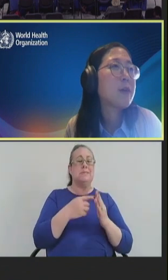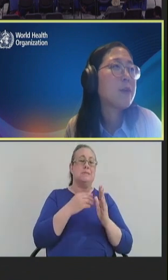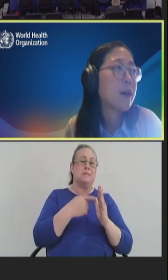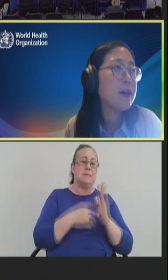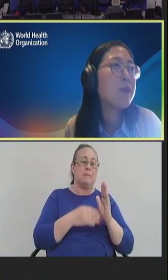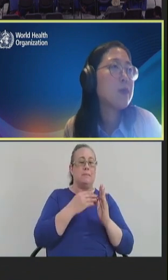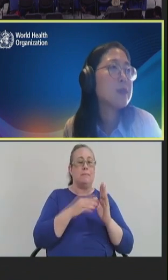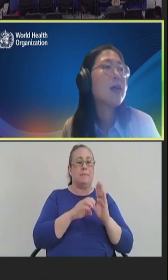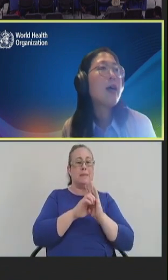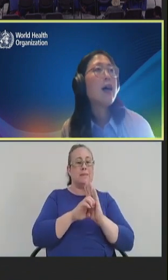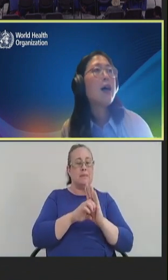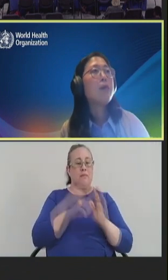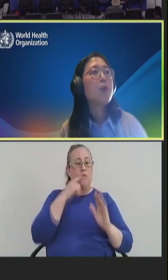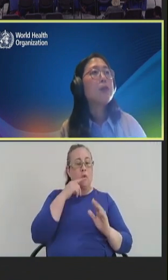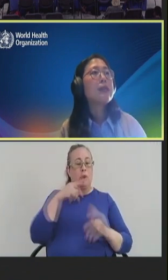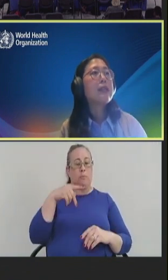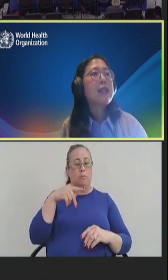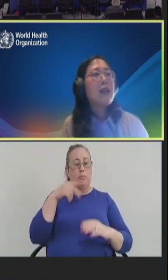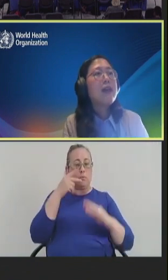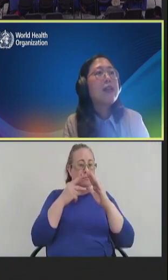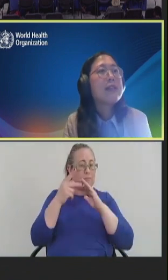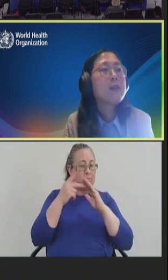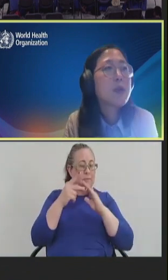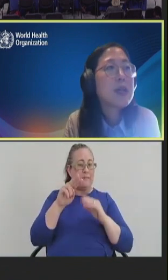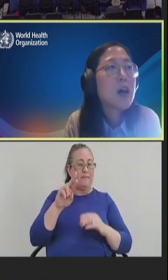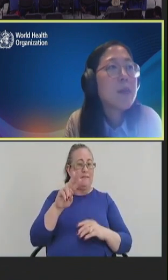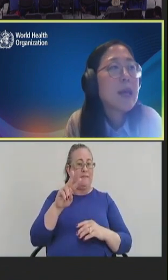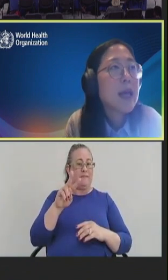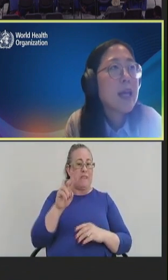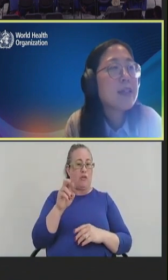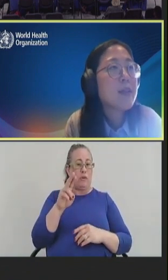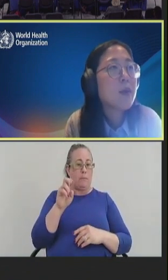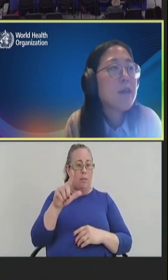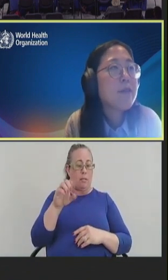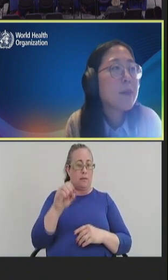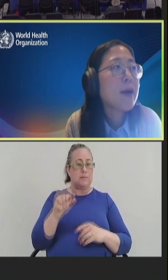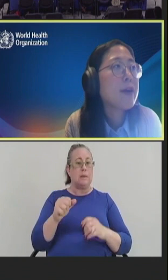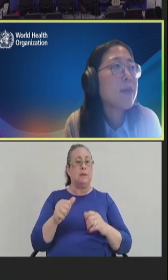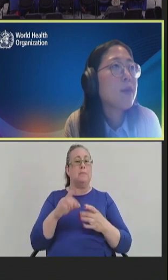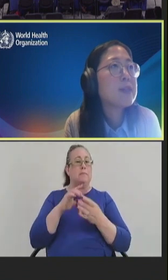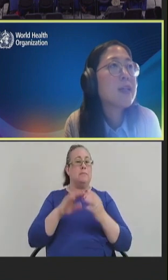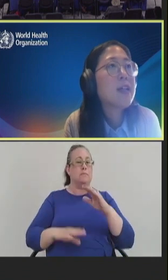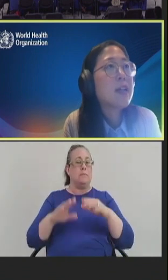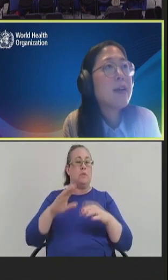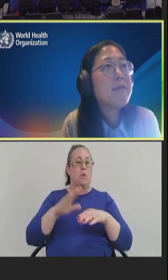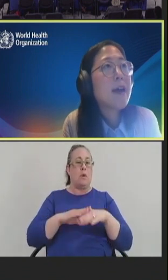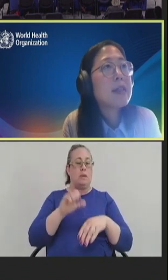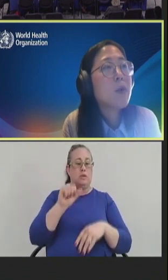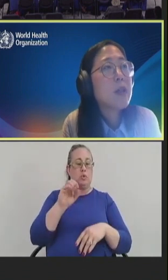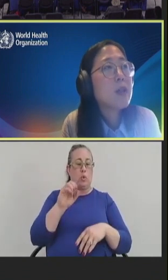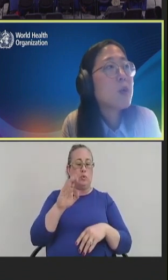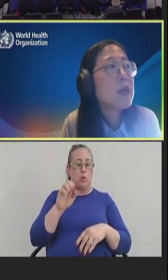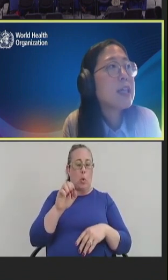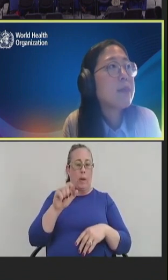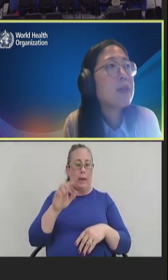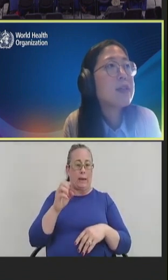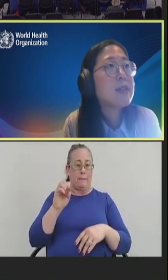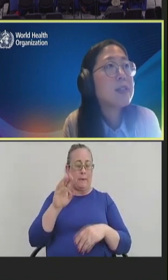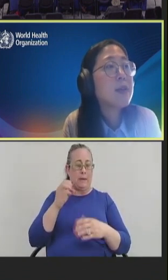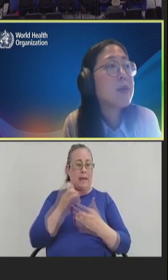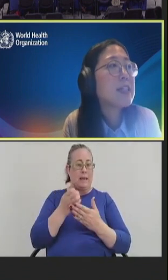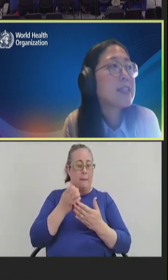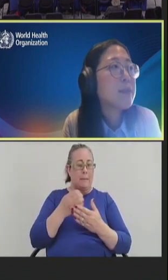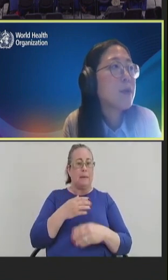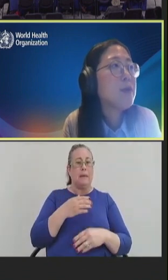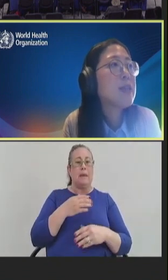predictor variables, mostly the socioeconomic and the demographic variables. There are in fact more than 20, but these